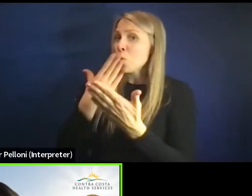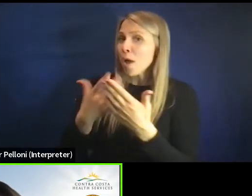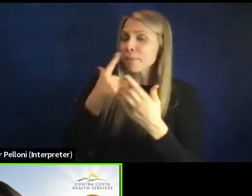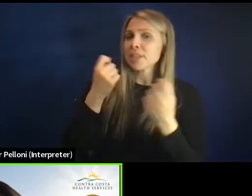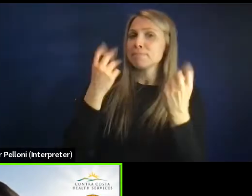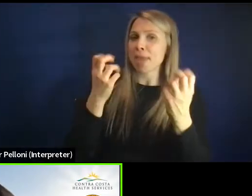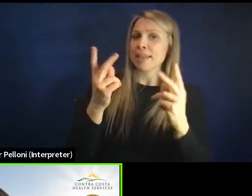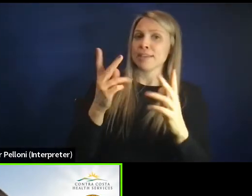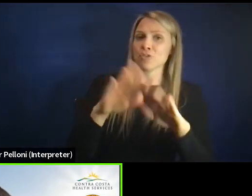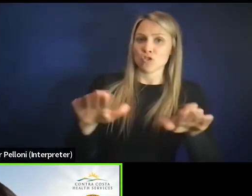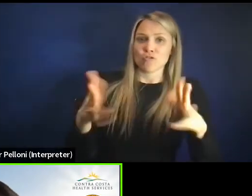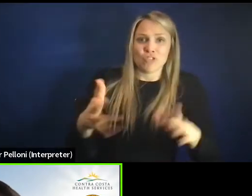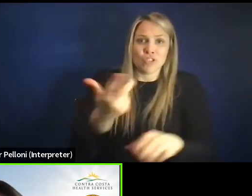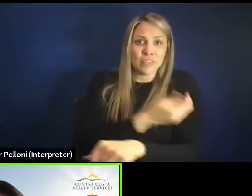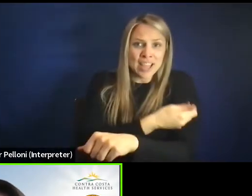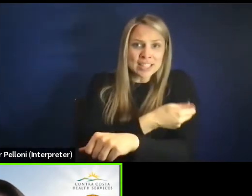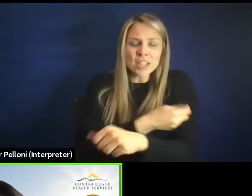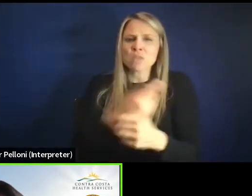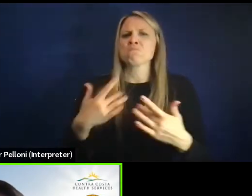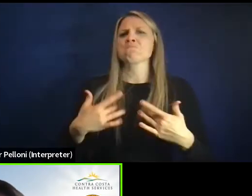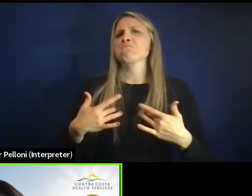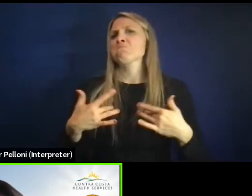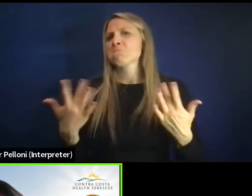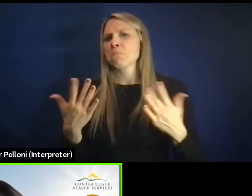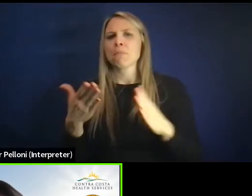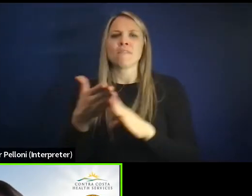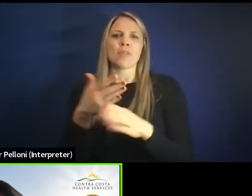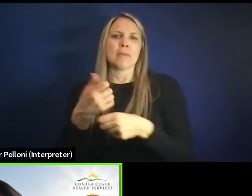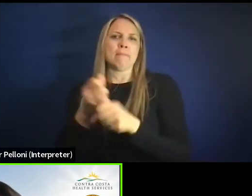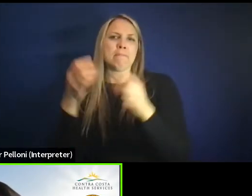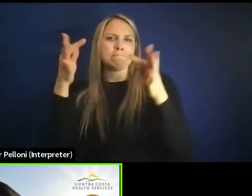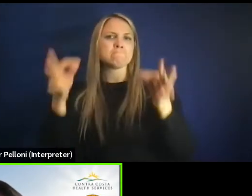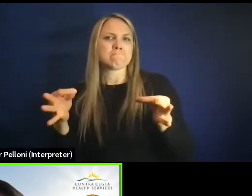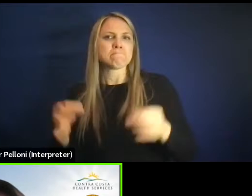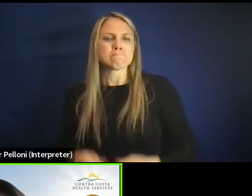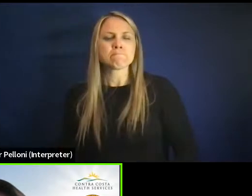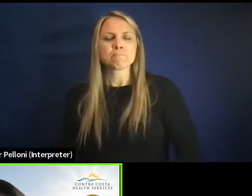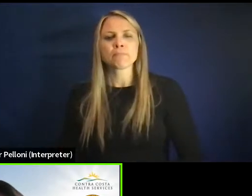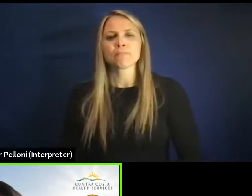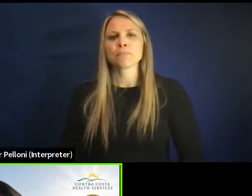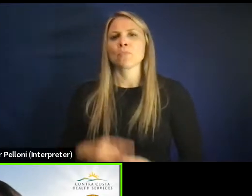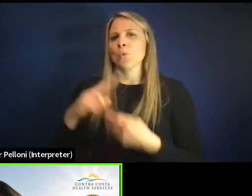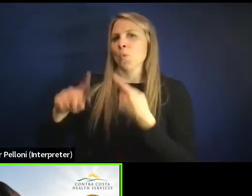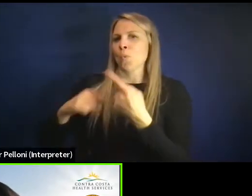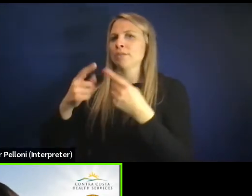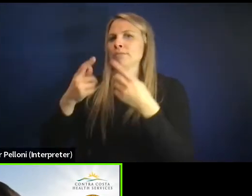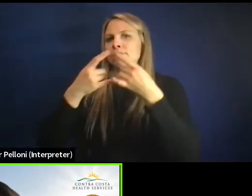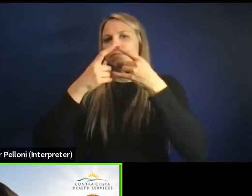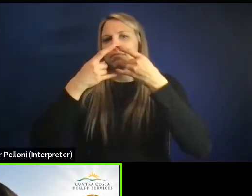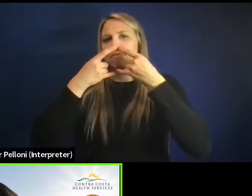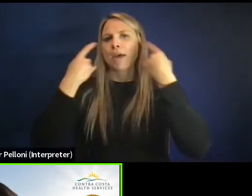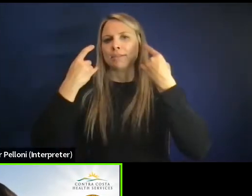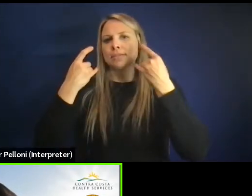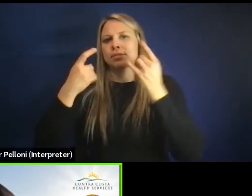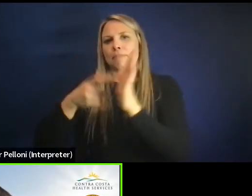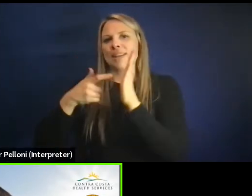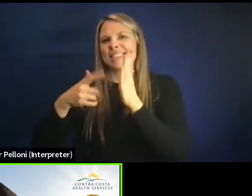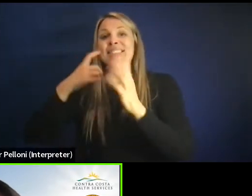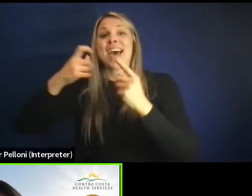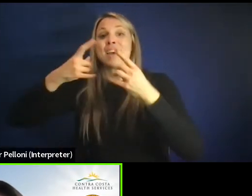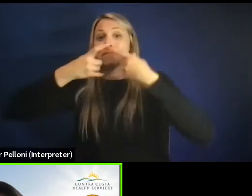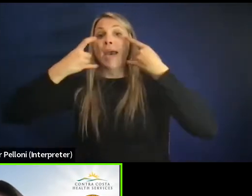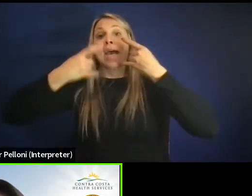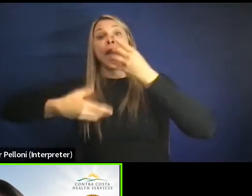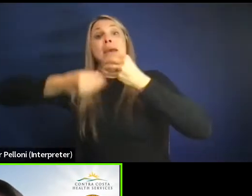so many school children? Before making any decisions about when those masks and that extra layer of